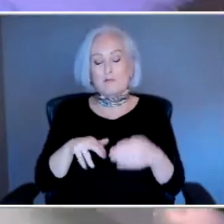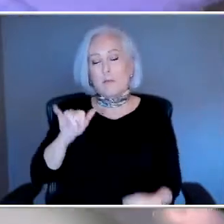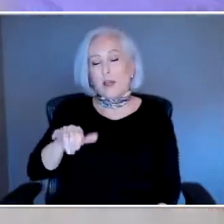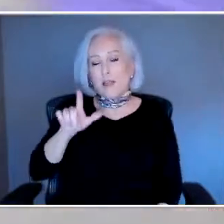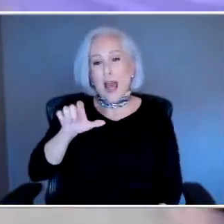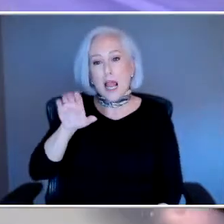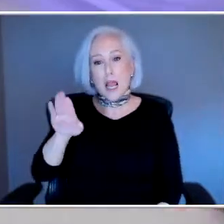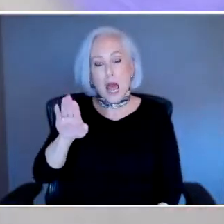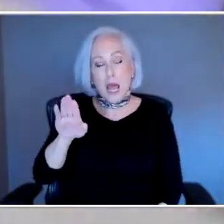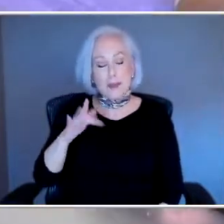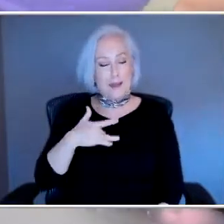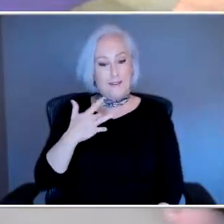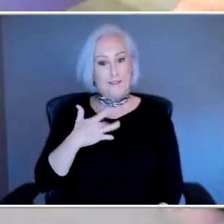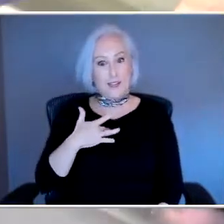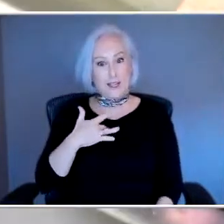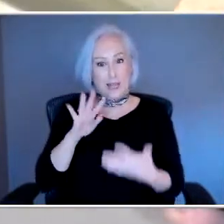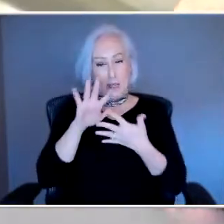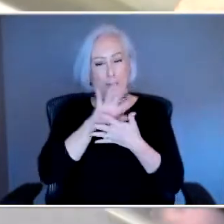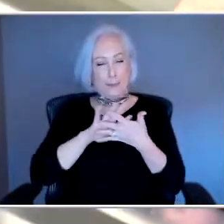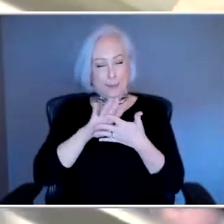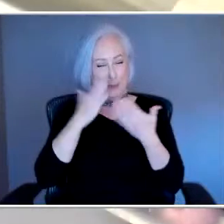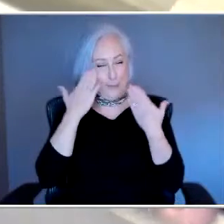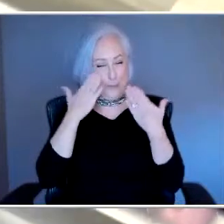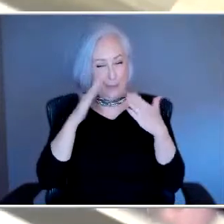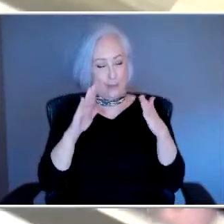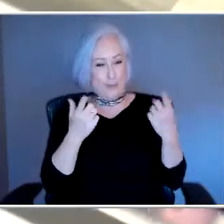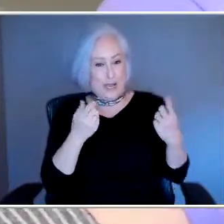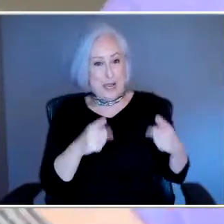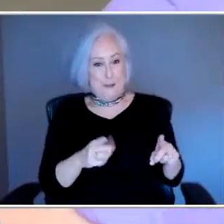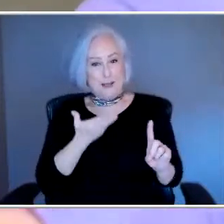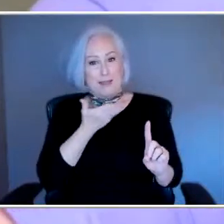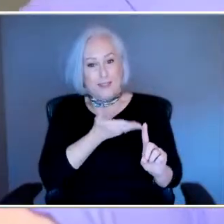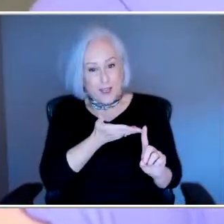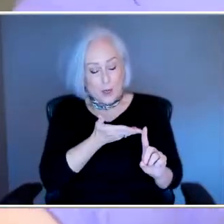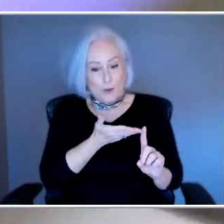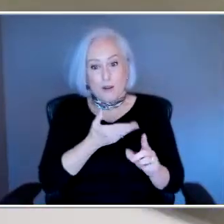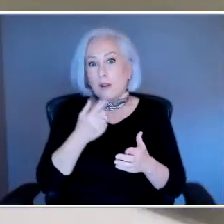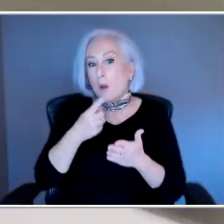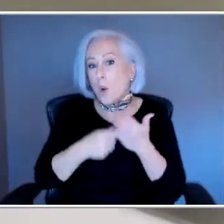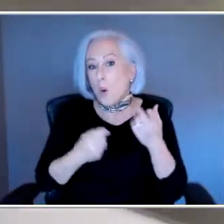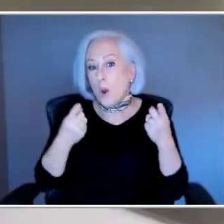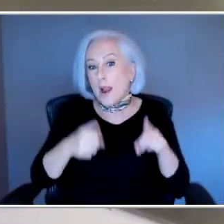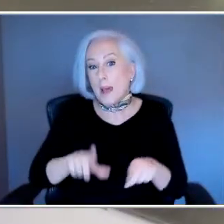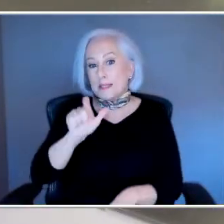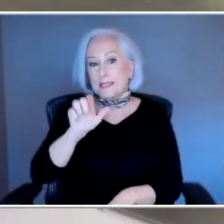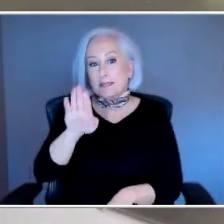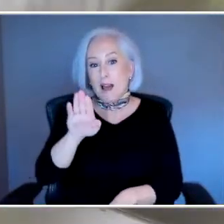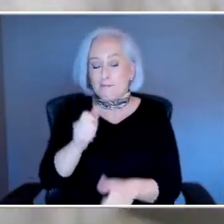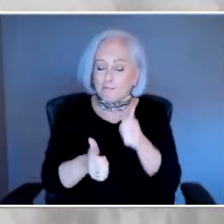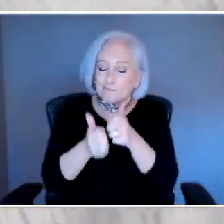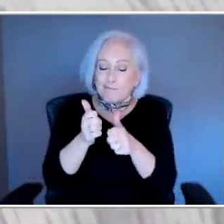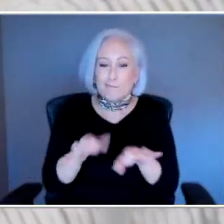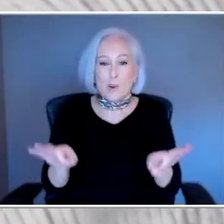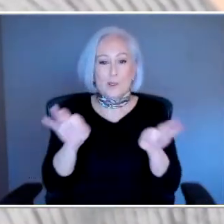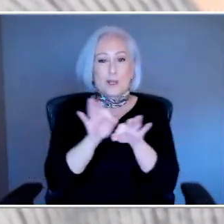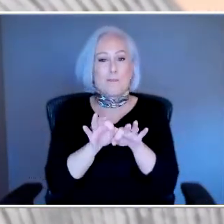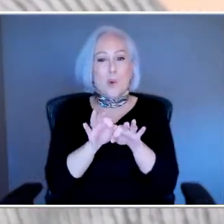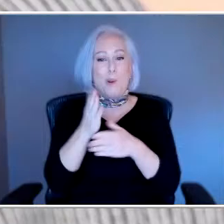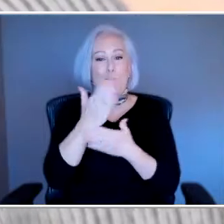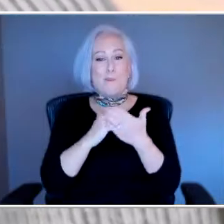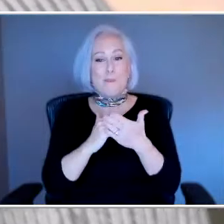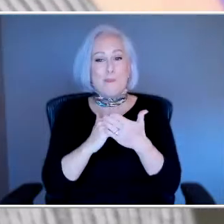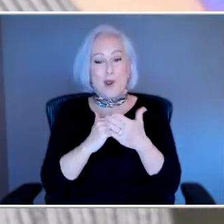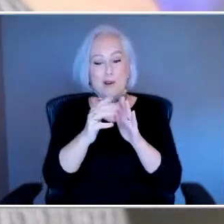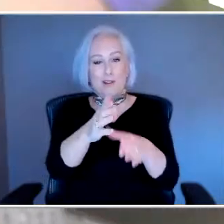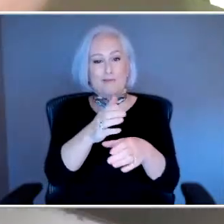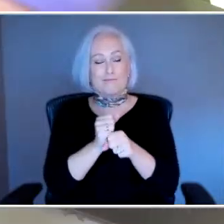what happens in the lab is one of the most important steps in getting the right diagnosis. Janine Kiesling introduces us to one